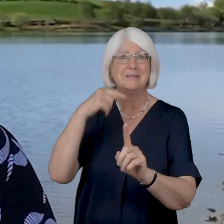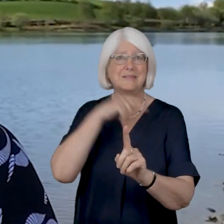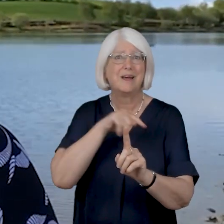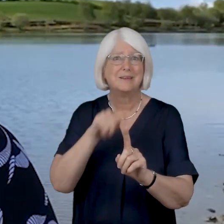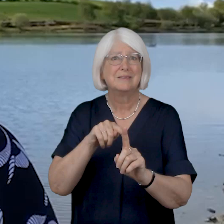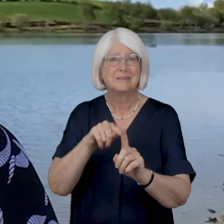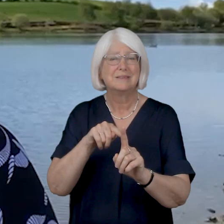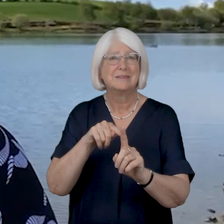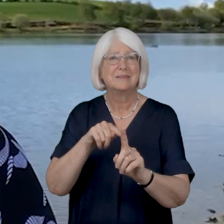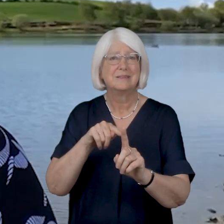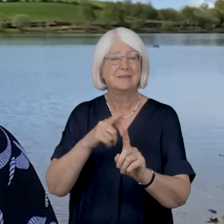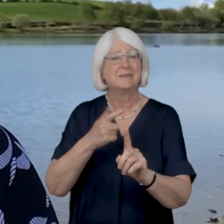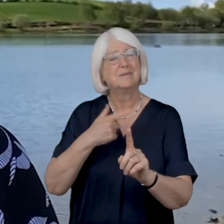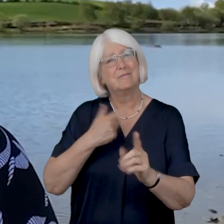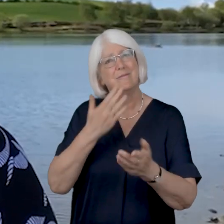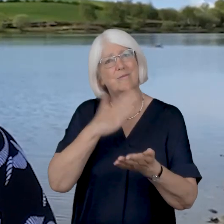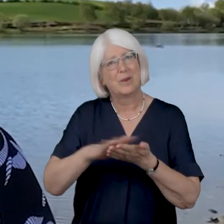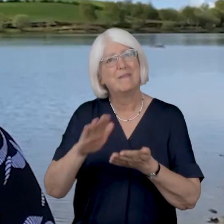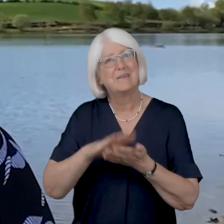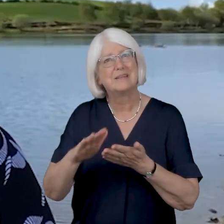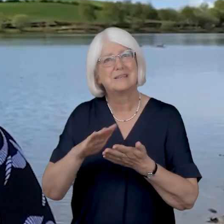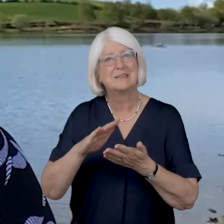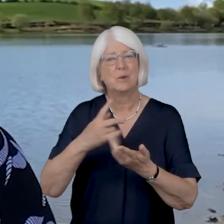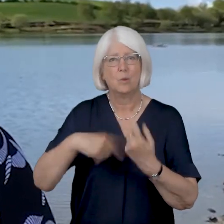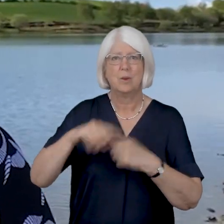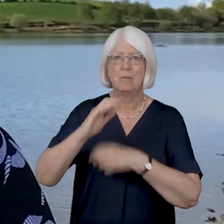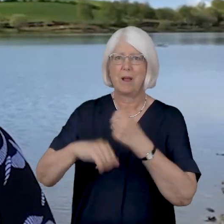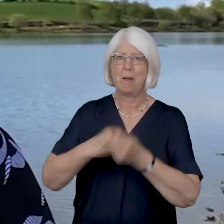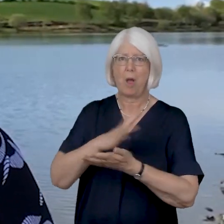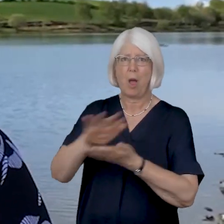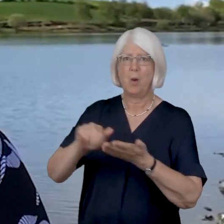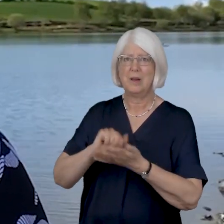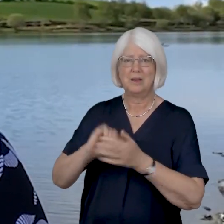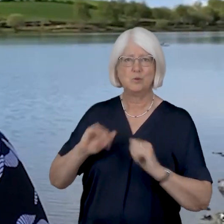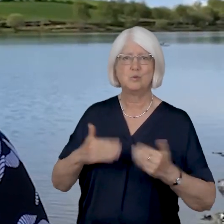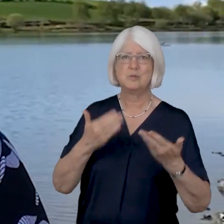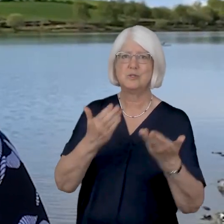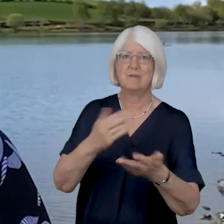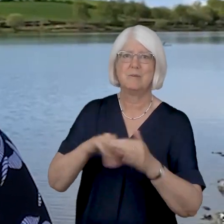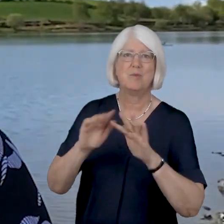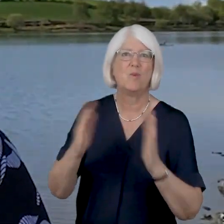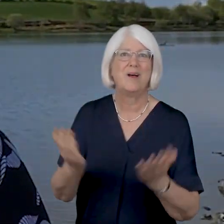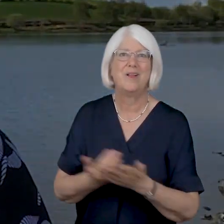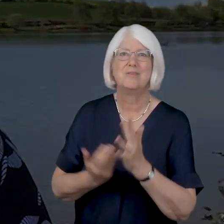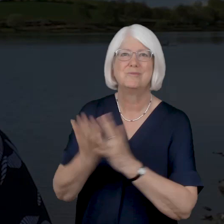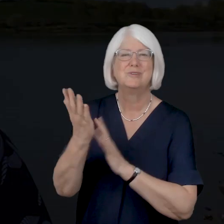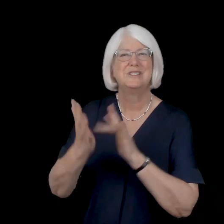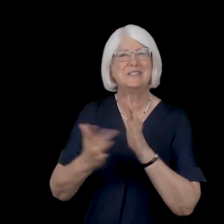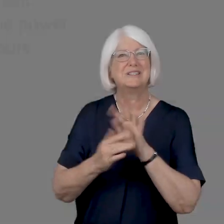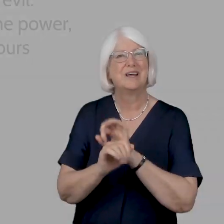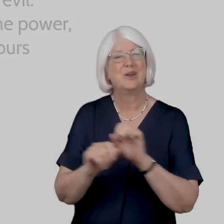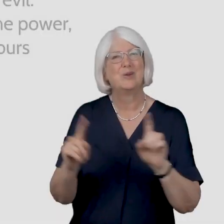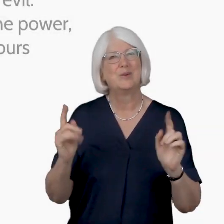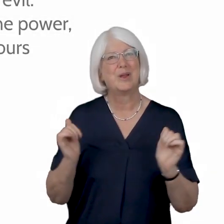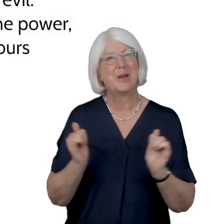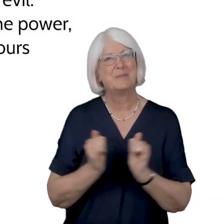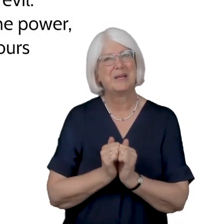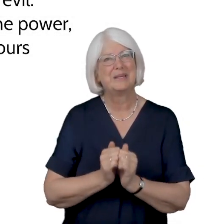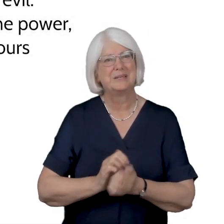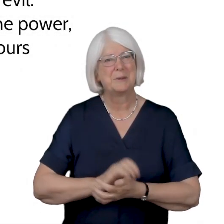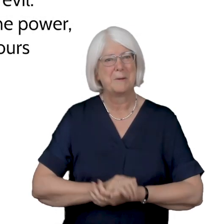our sin and make us holy to serve him in the world, through Jesus Christ our Lord. Amen.